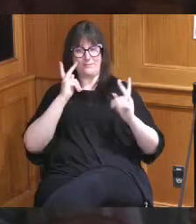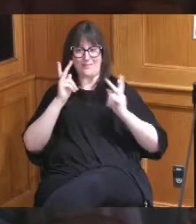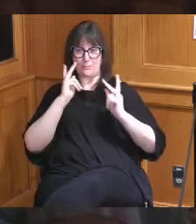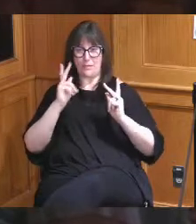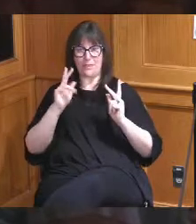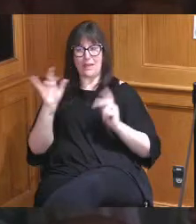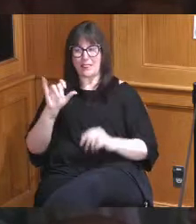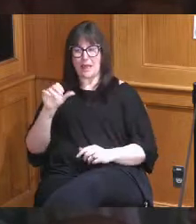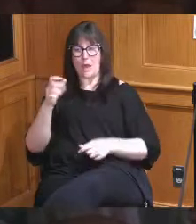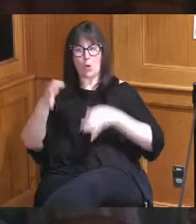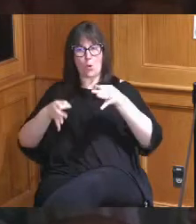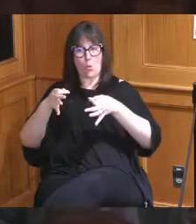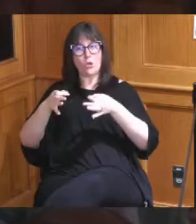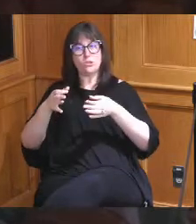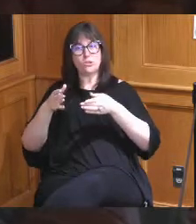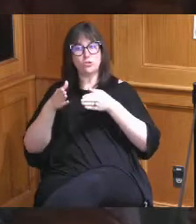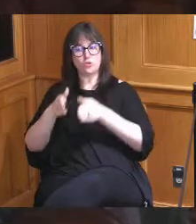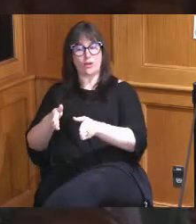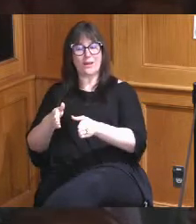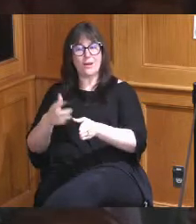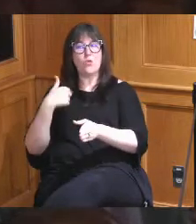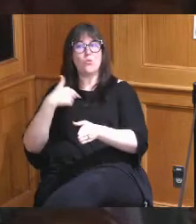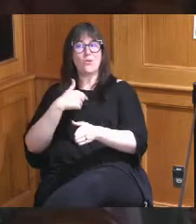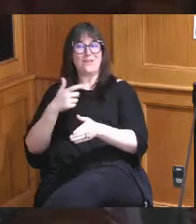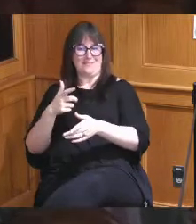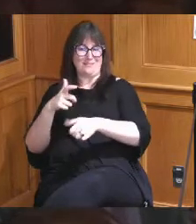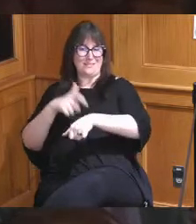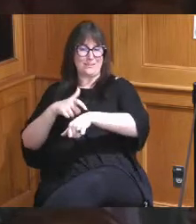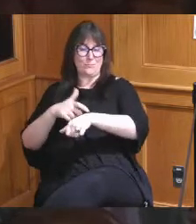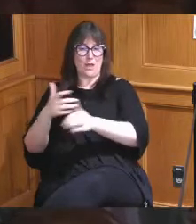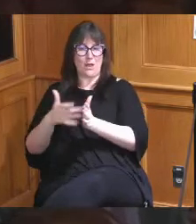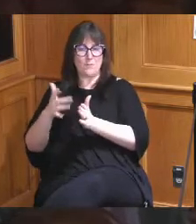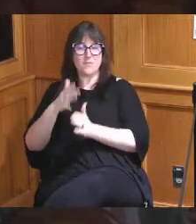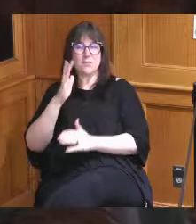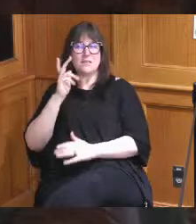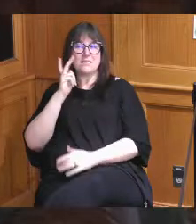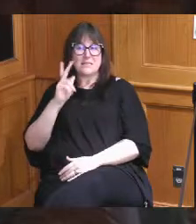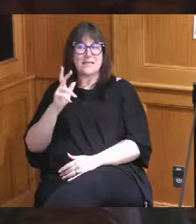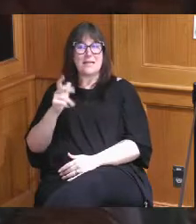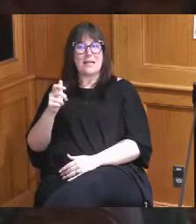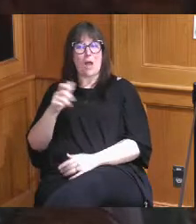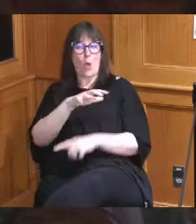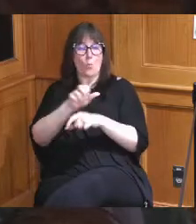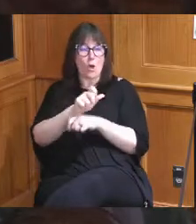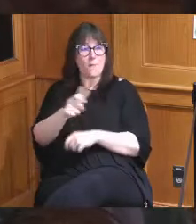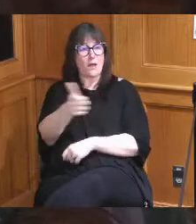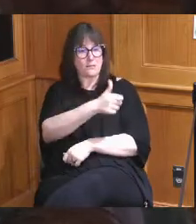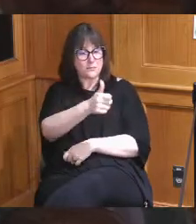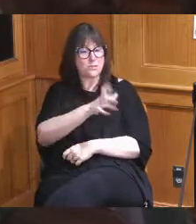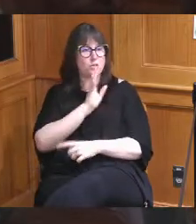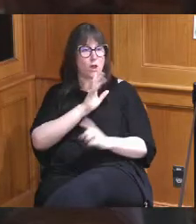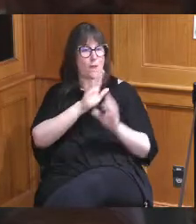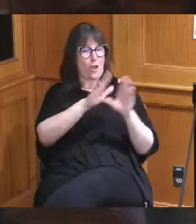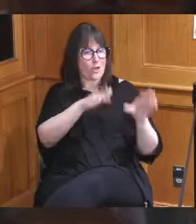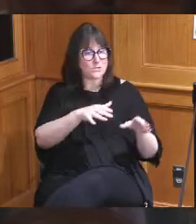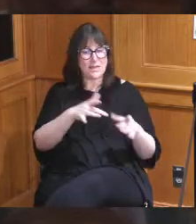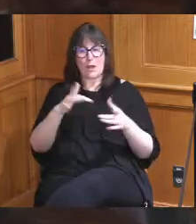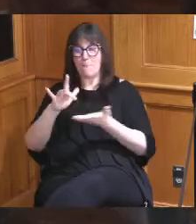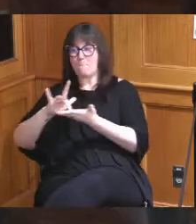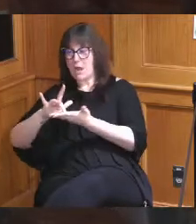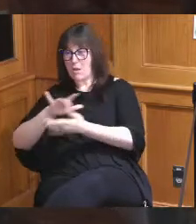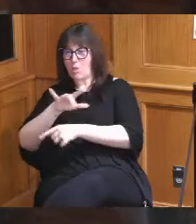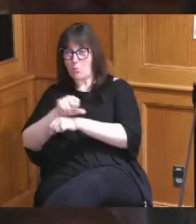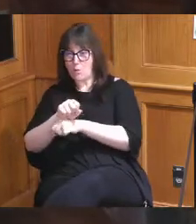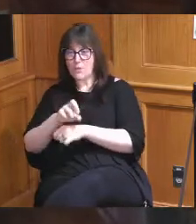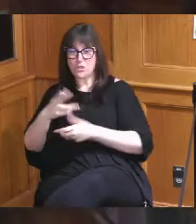like Court Street, there are times when those outreach workers are taking individuals to appointments to talk about housing, they're taking them to medical appointments, or